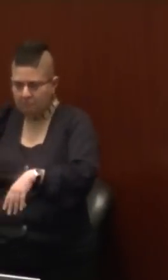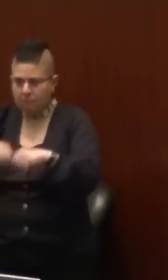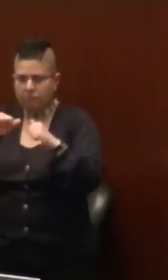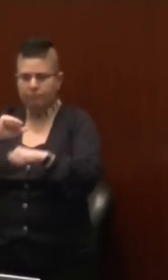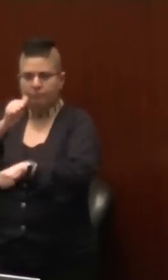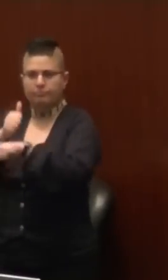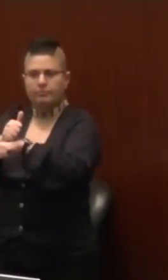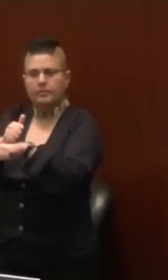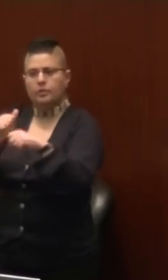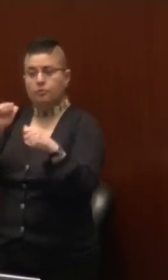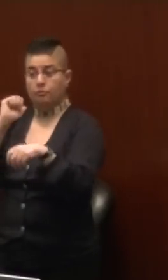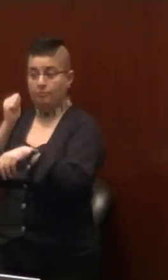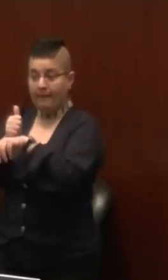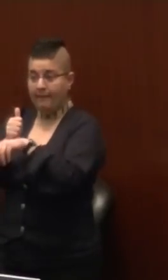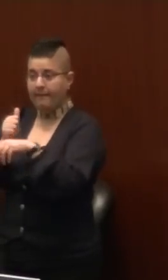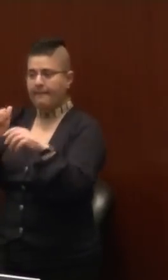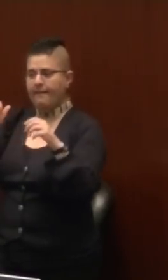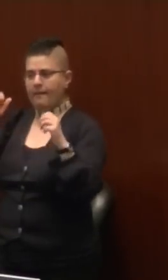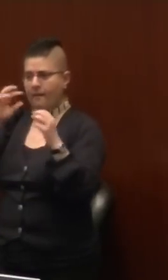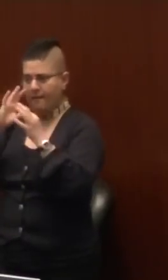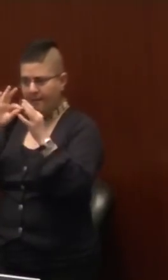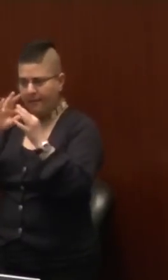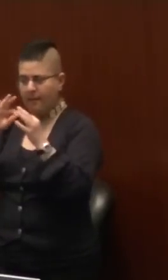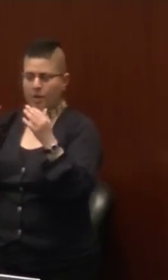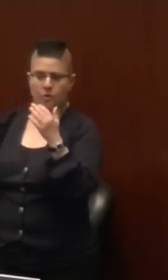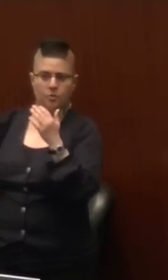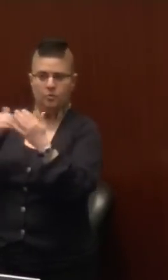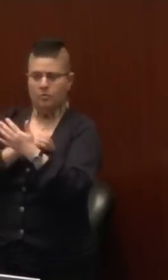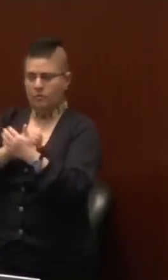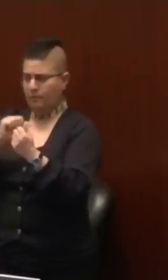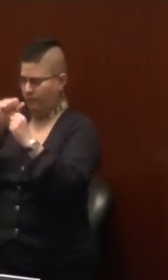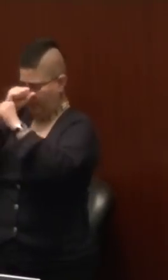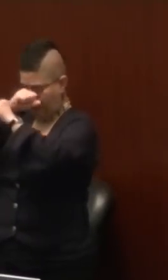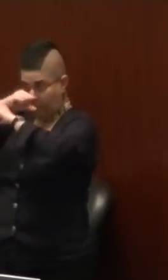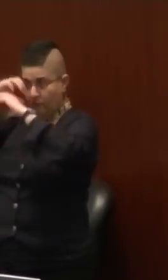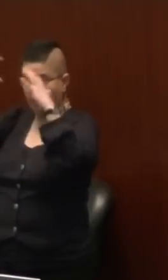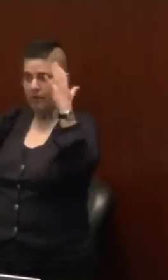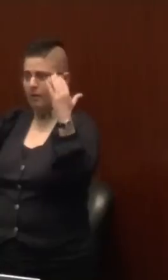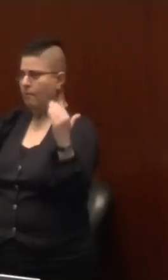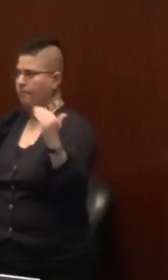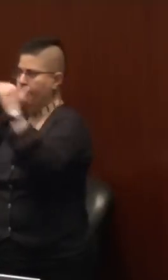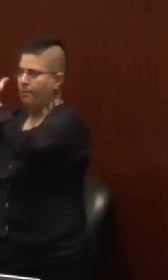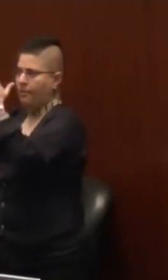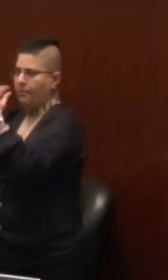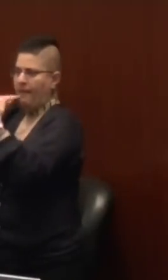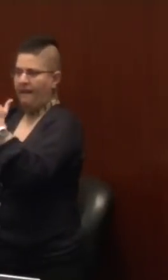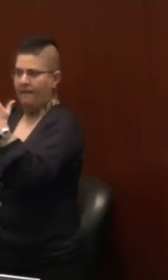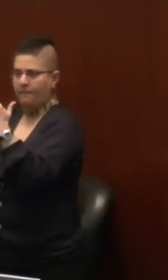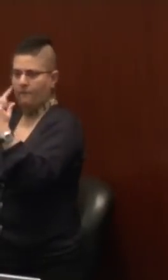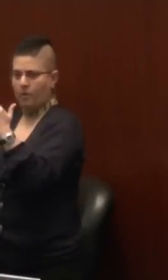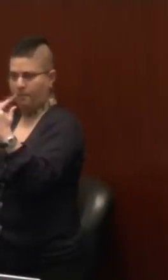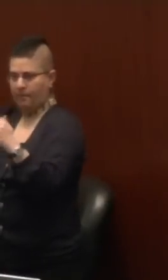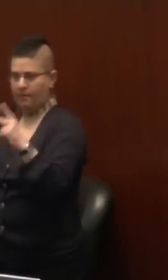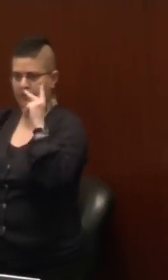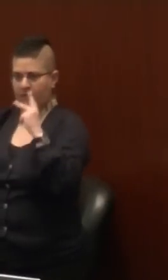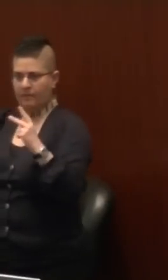created, articulated, and enacted a new vision of responding to inequities experienced by Black people in